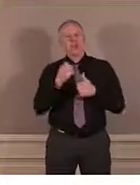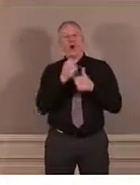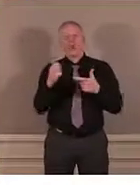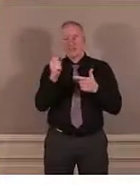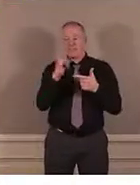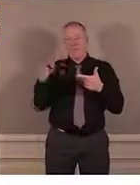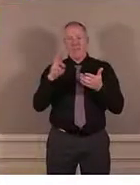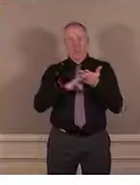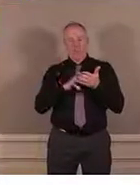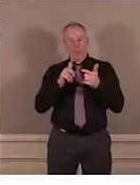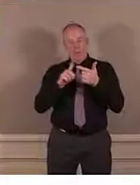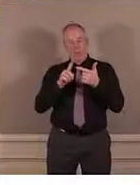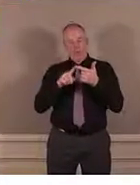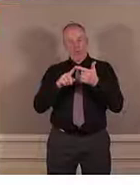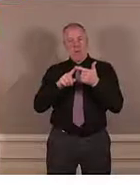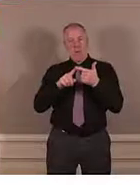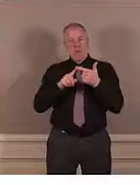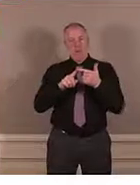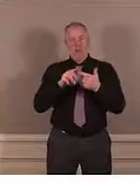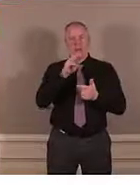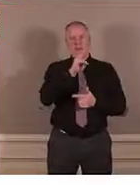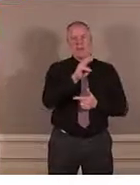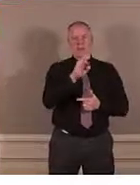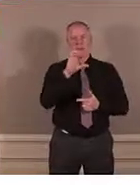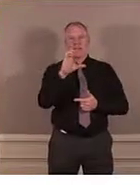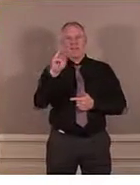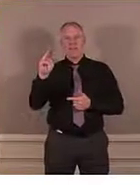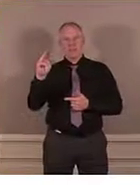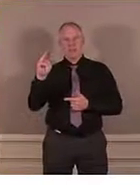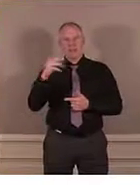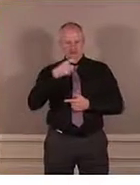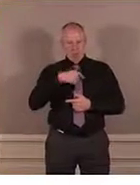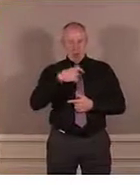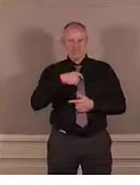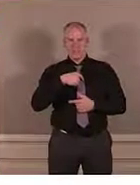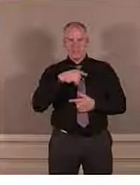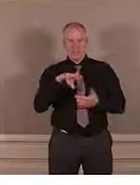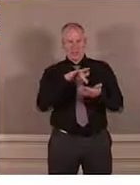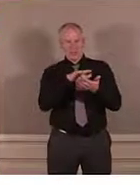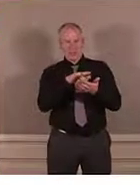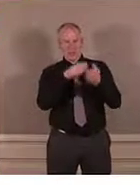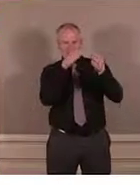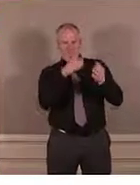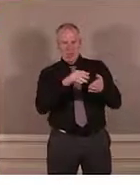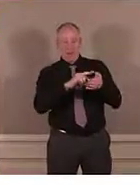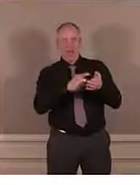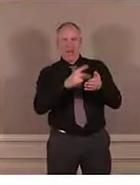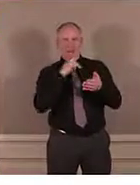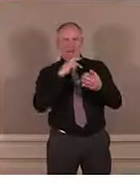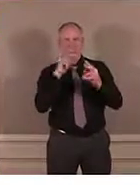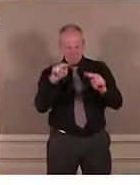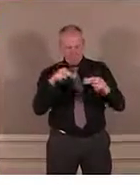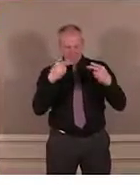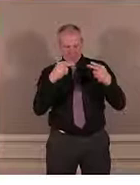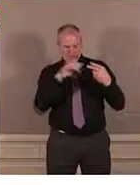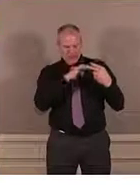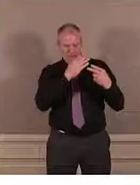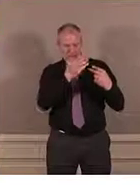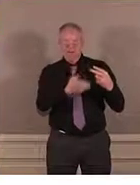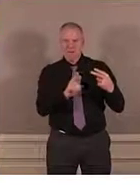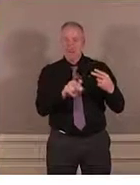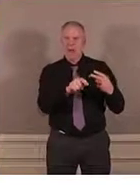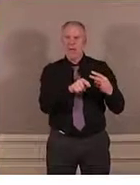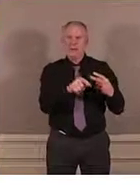staff told us, a PCP allows service users to really focus on themselves and their own